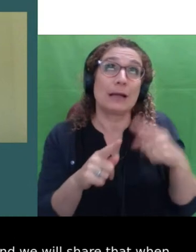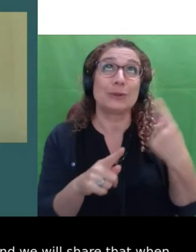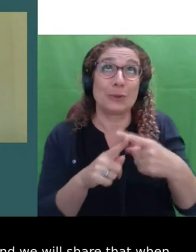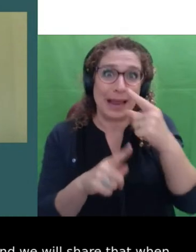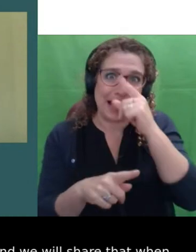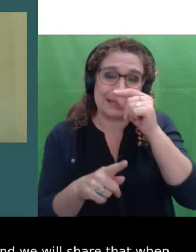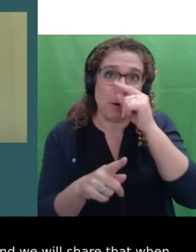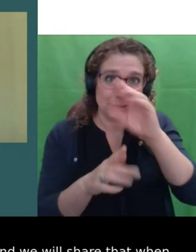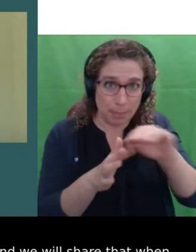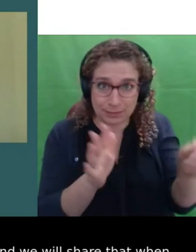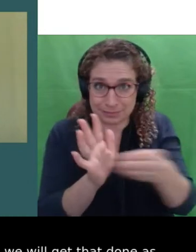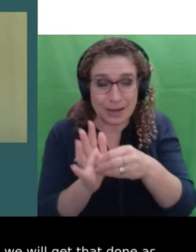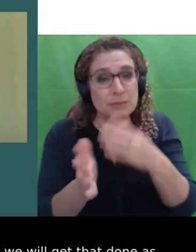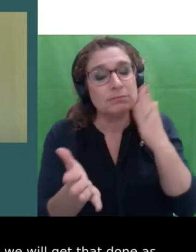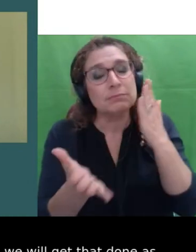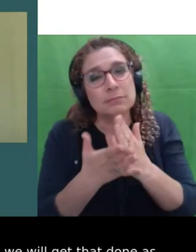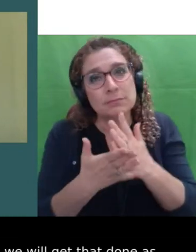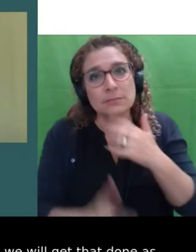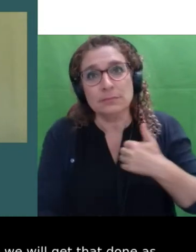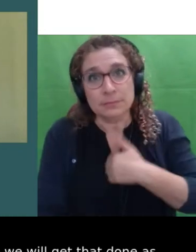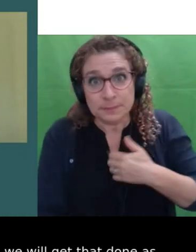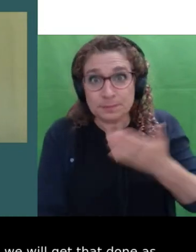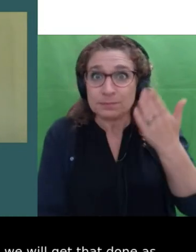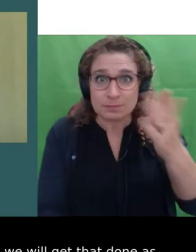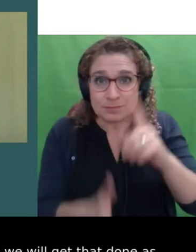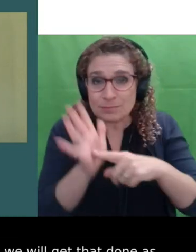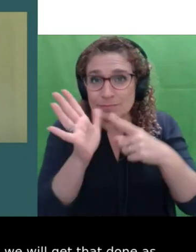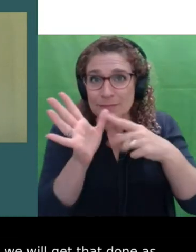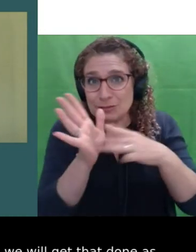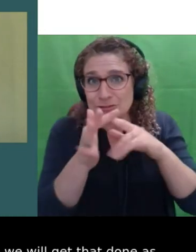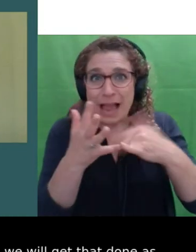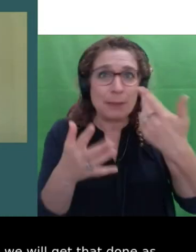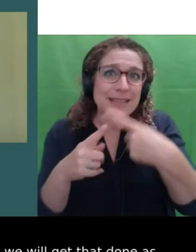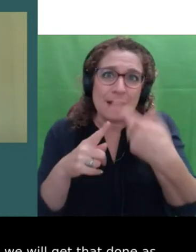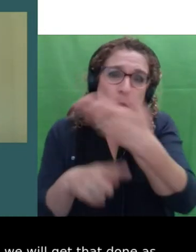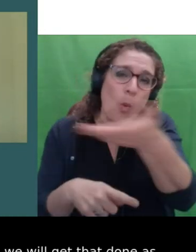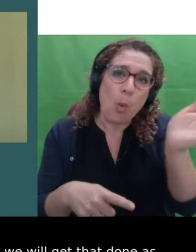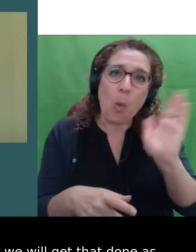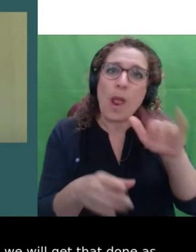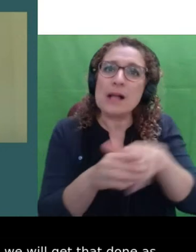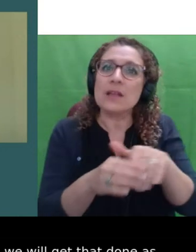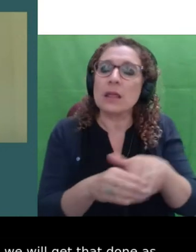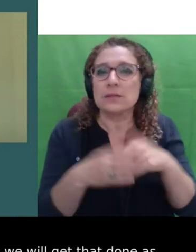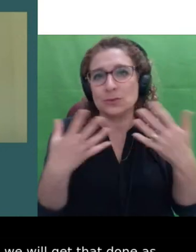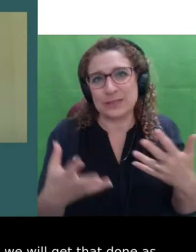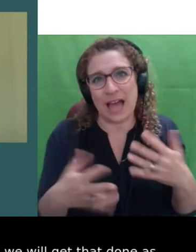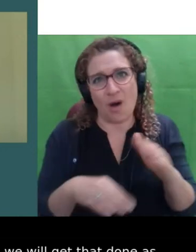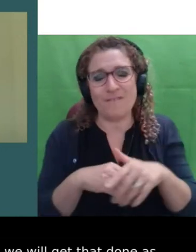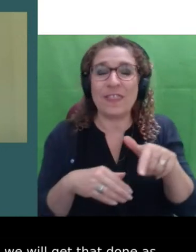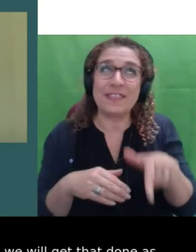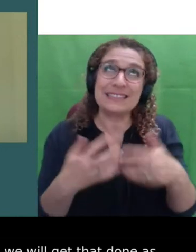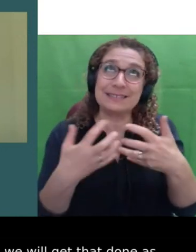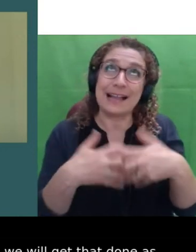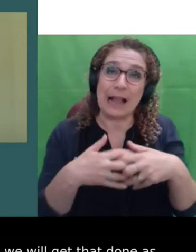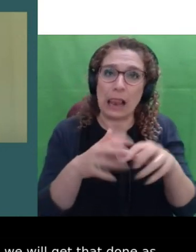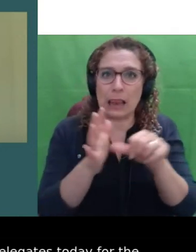apologies to james and of course to all the delegates today for the technical difficulties